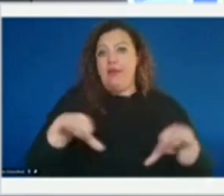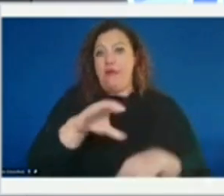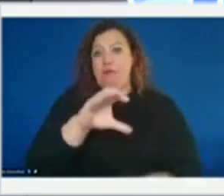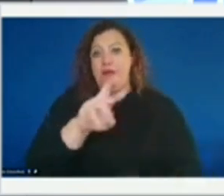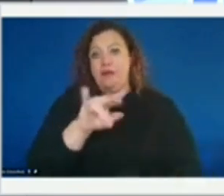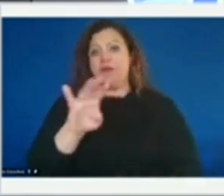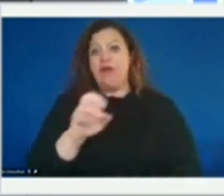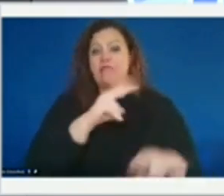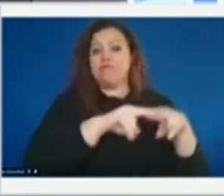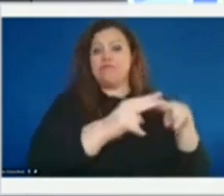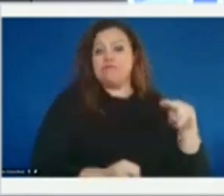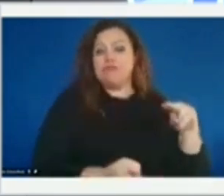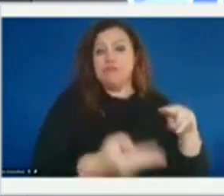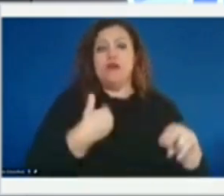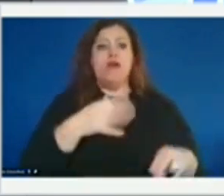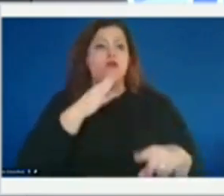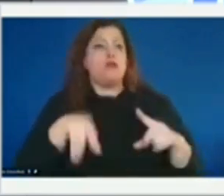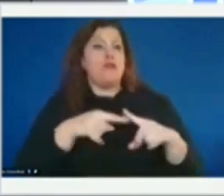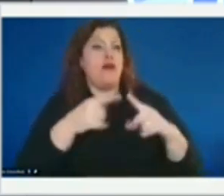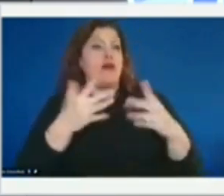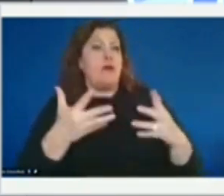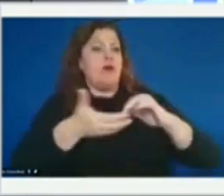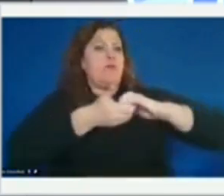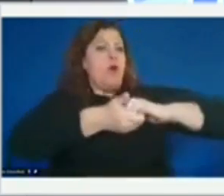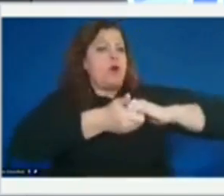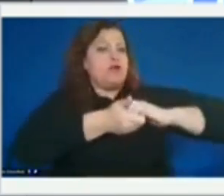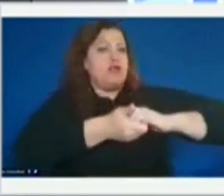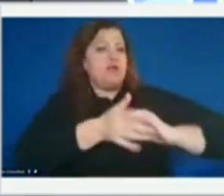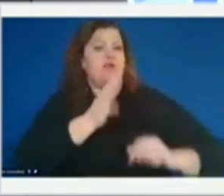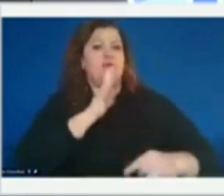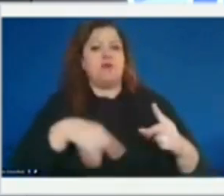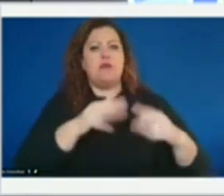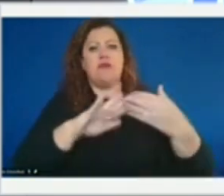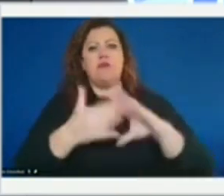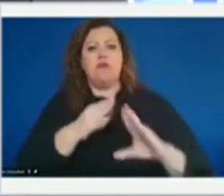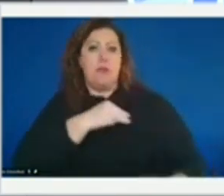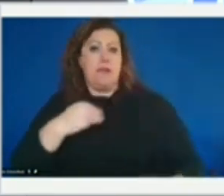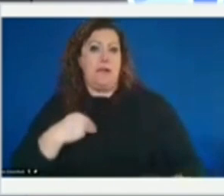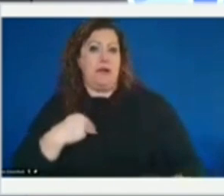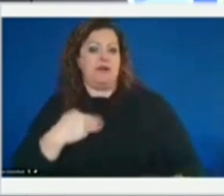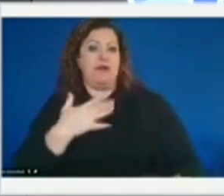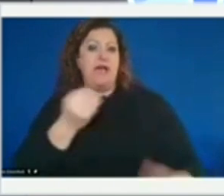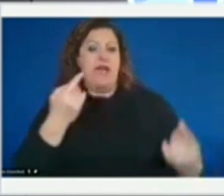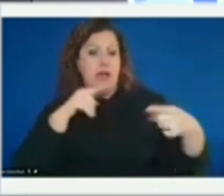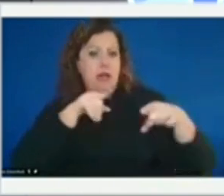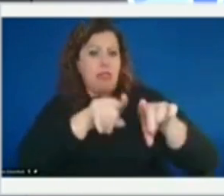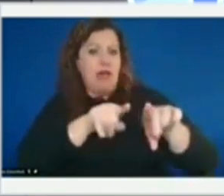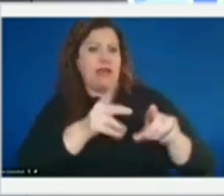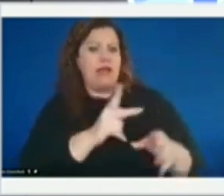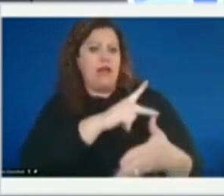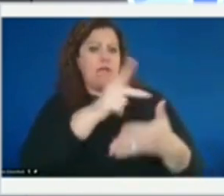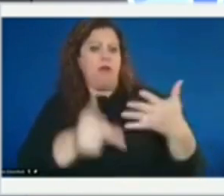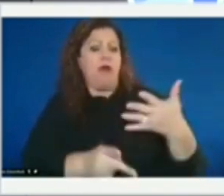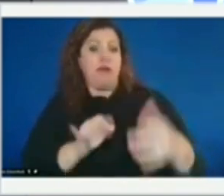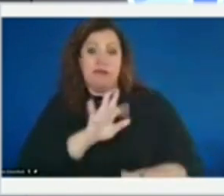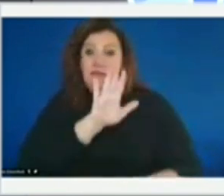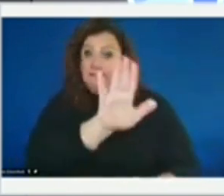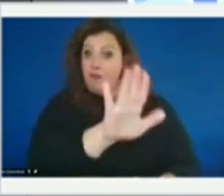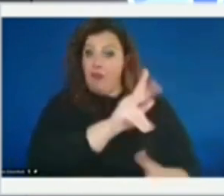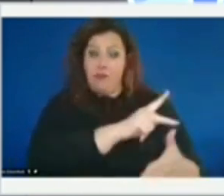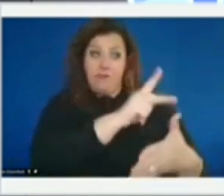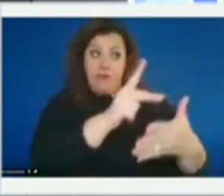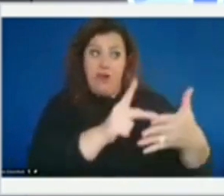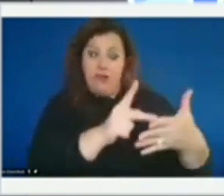We talk a lot about partnerships. We talk a lot about our community members and aligning priorities. So if your priority is a particular issue